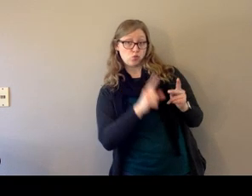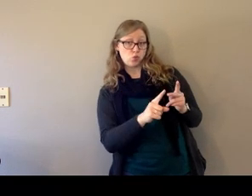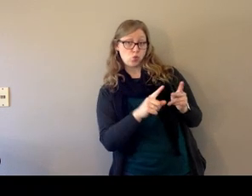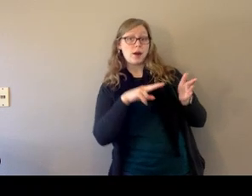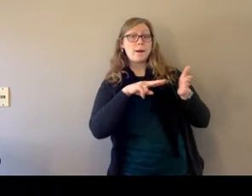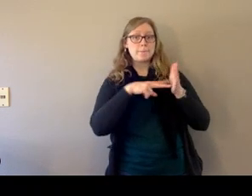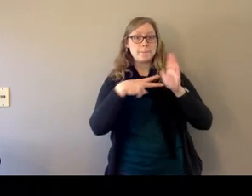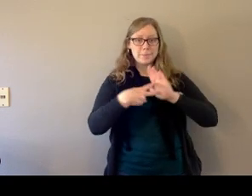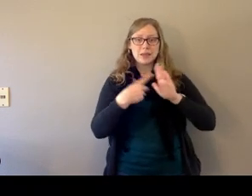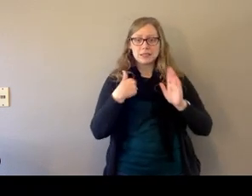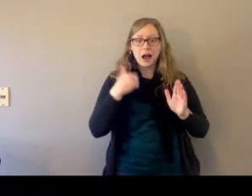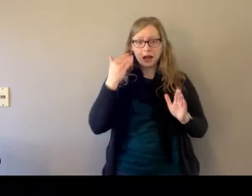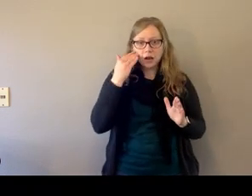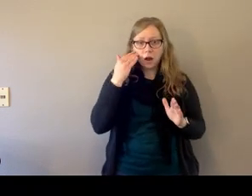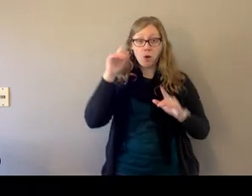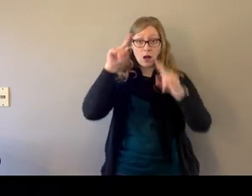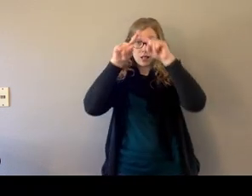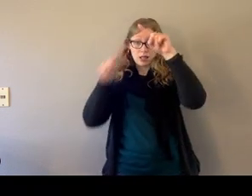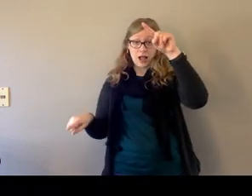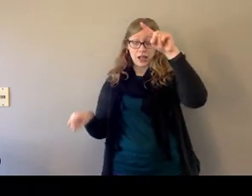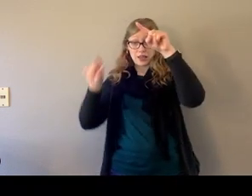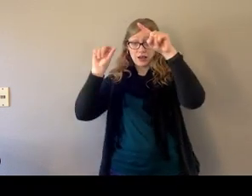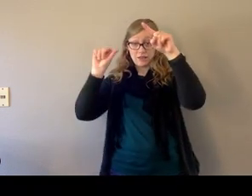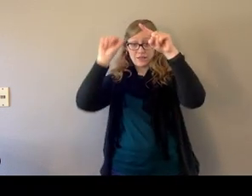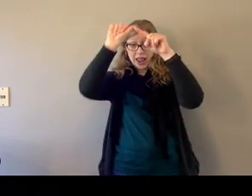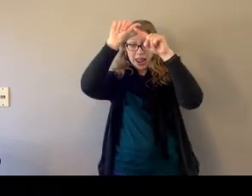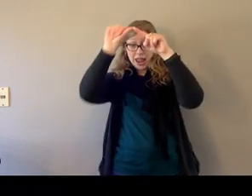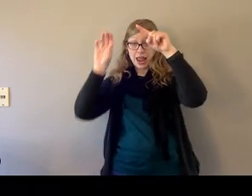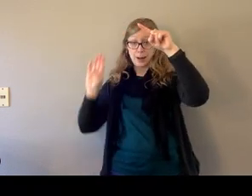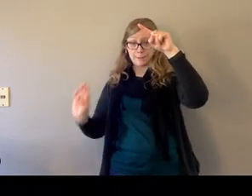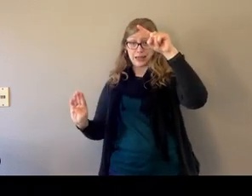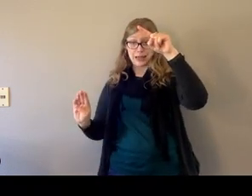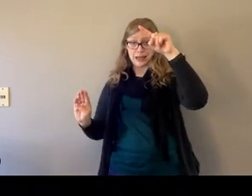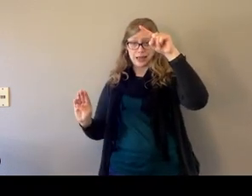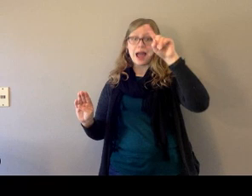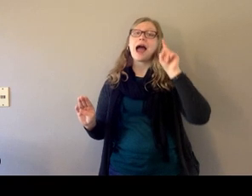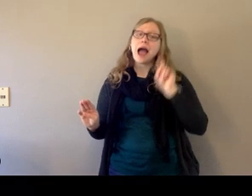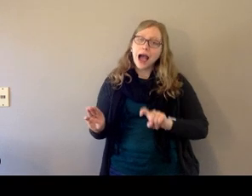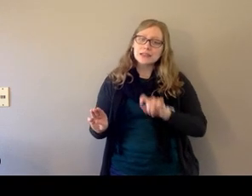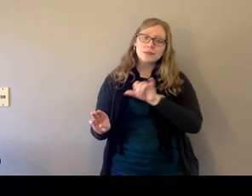this length AB has to be the same as length